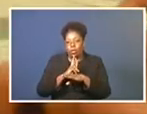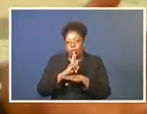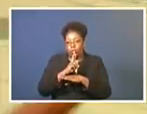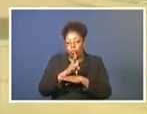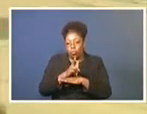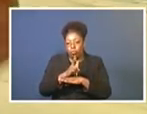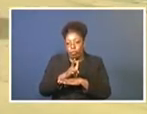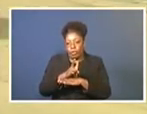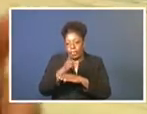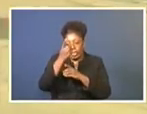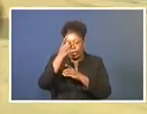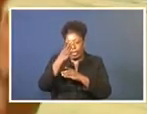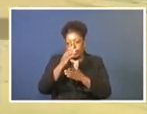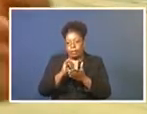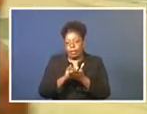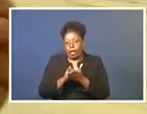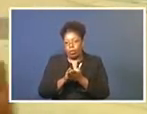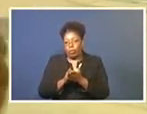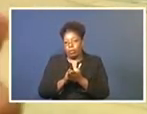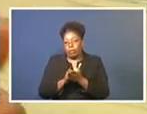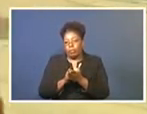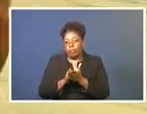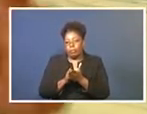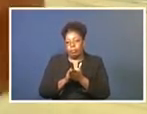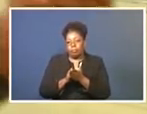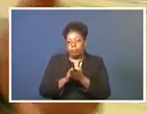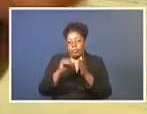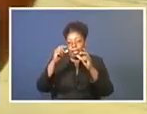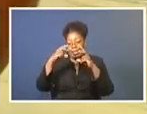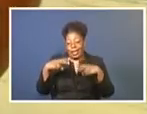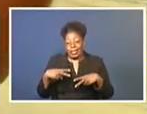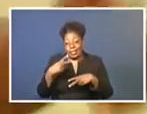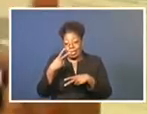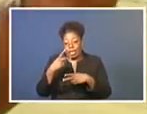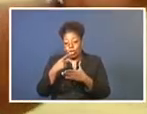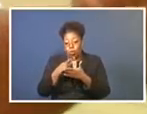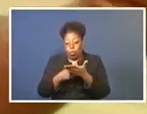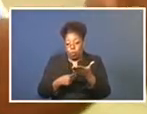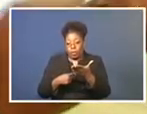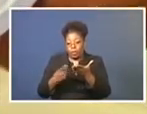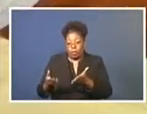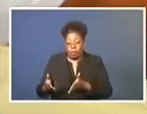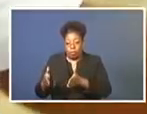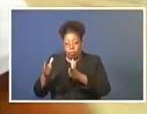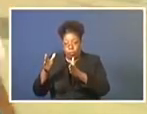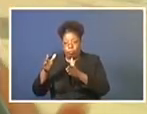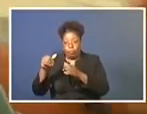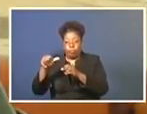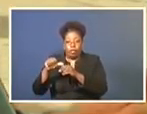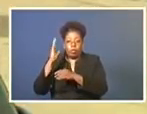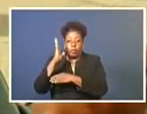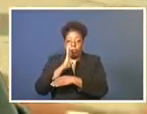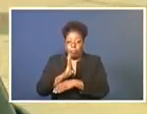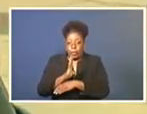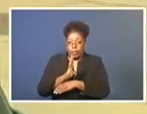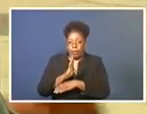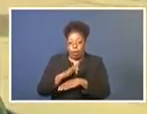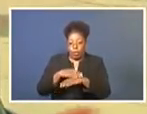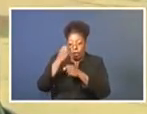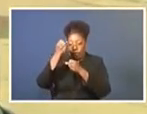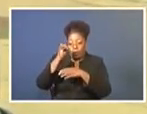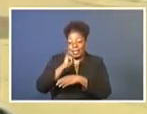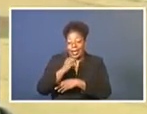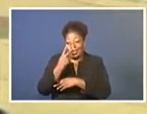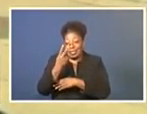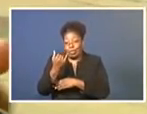previous data, will do an analysis on what they think a barrel of crude oil would be. Based on the information that I've